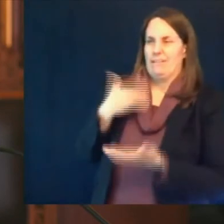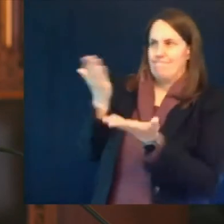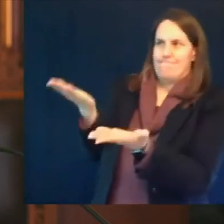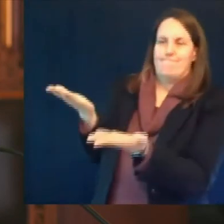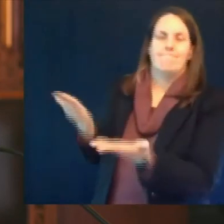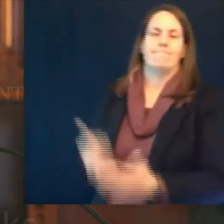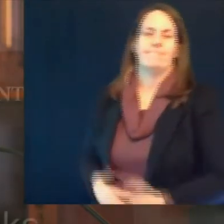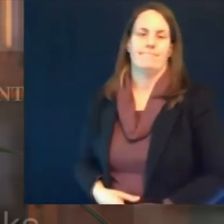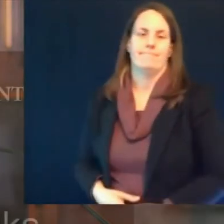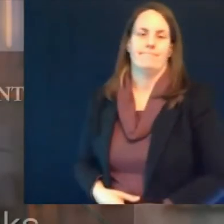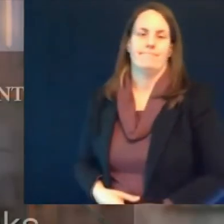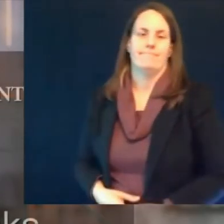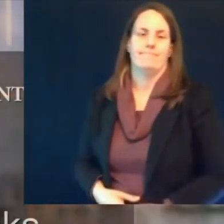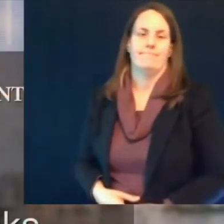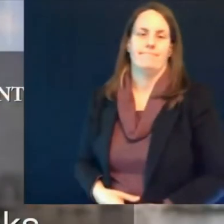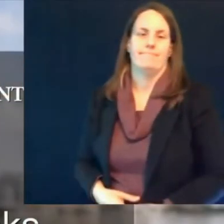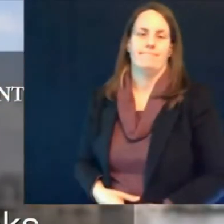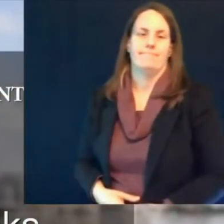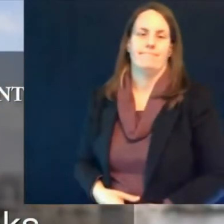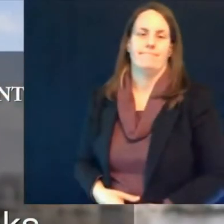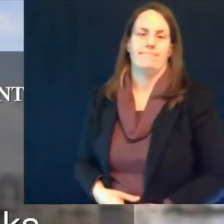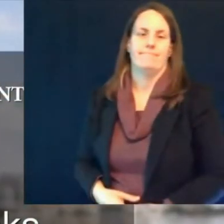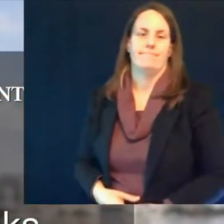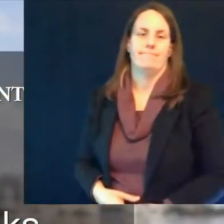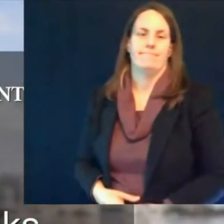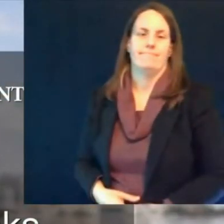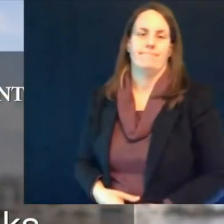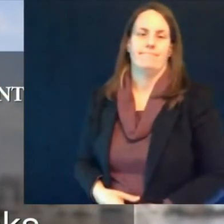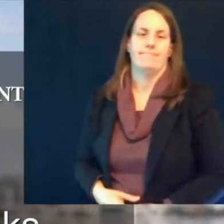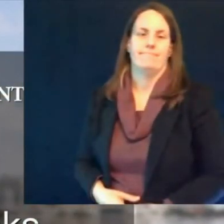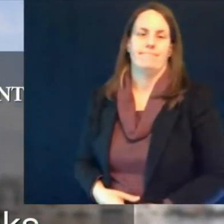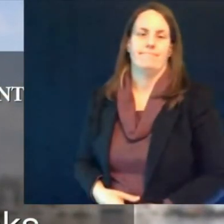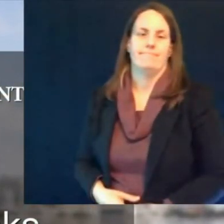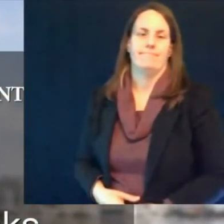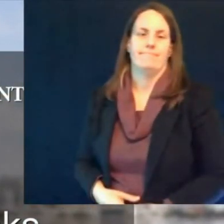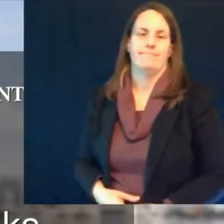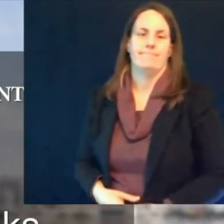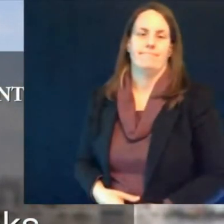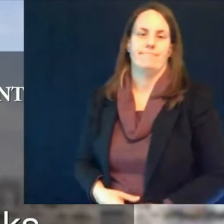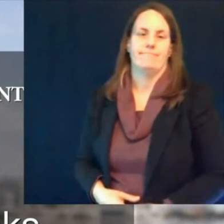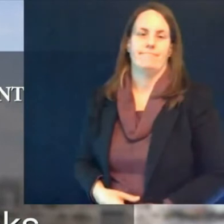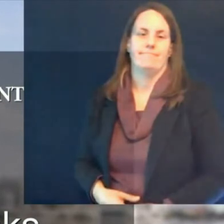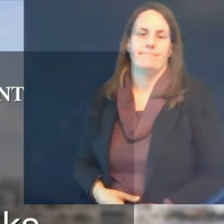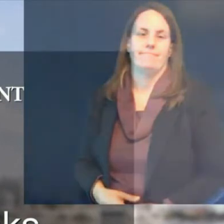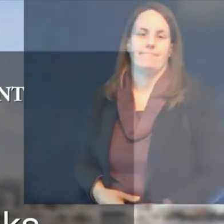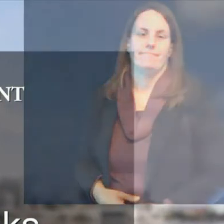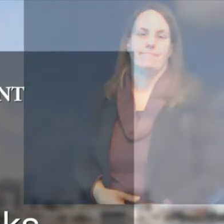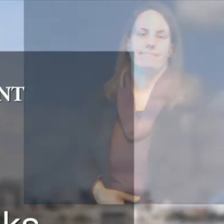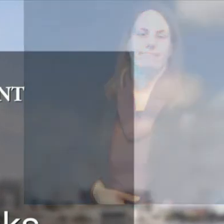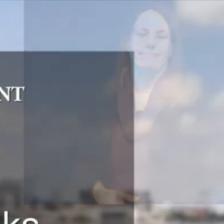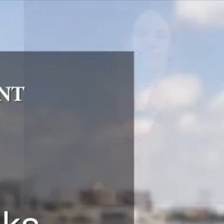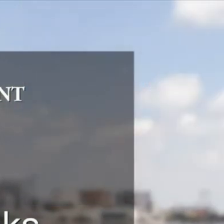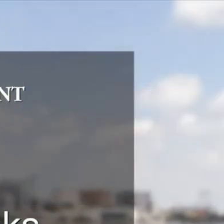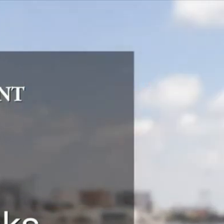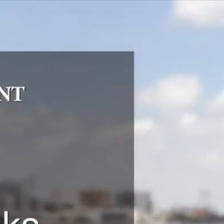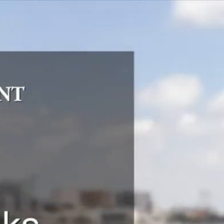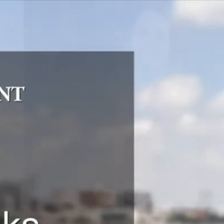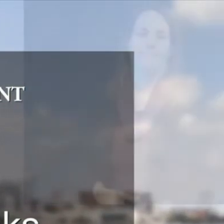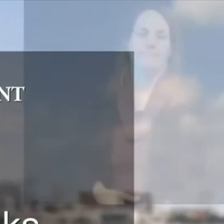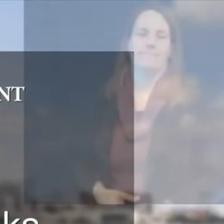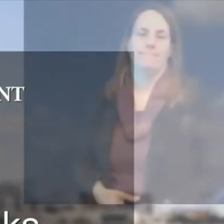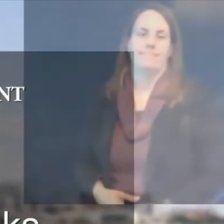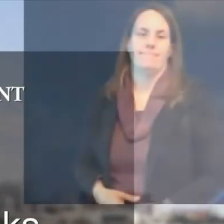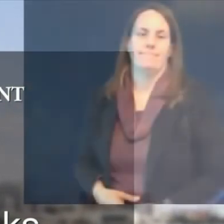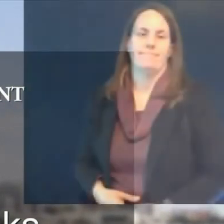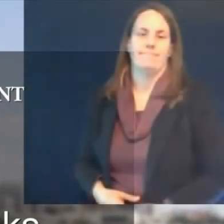we'll see you time continue to monitor the dhs covet 19 web pages for data and guidance additional information can